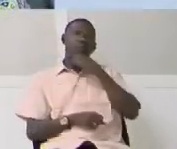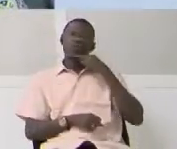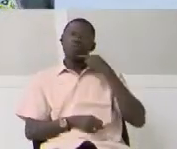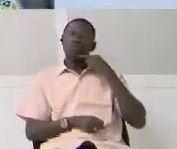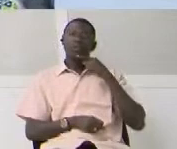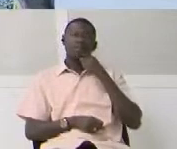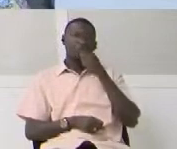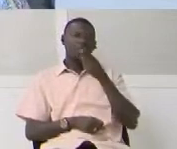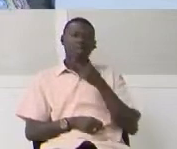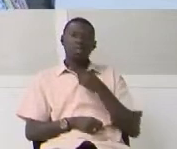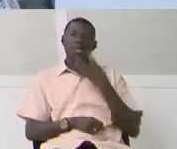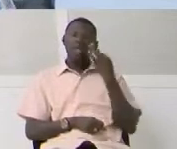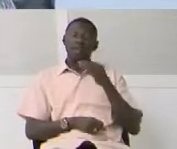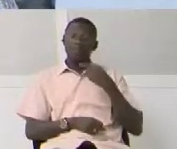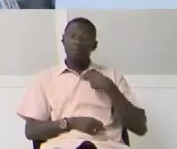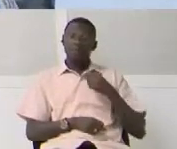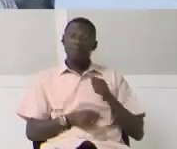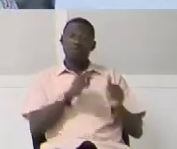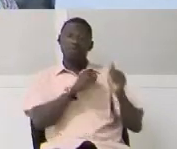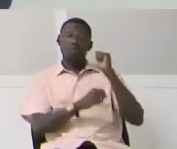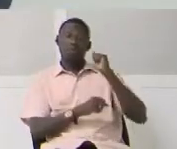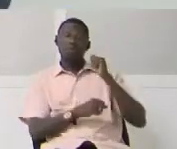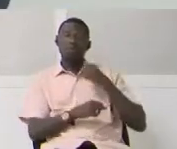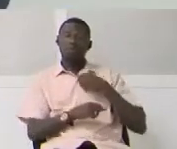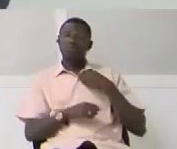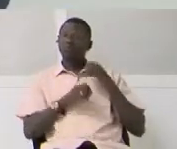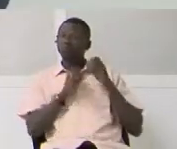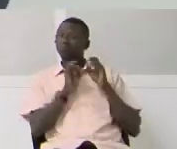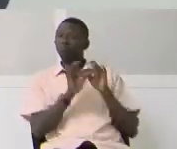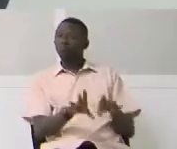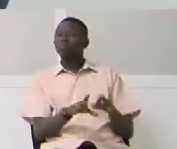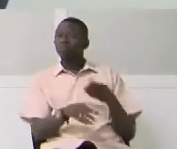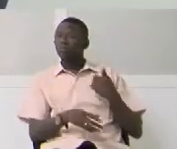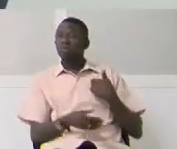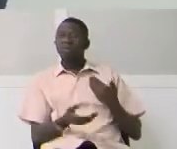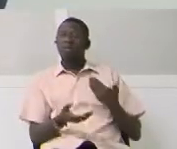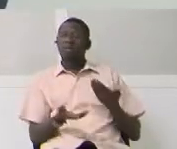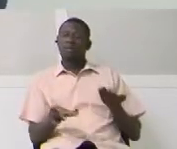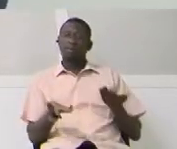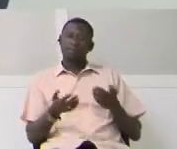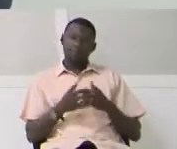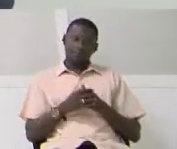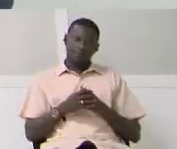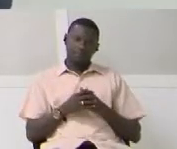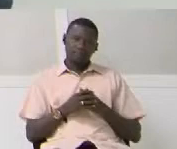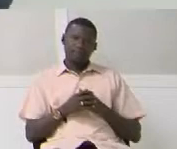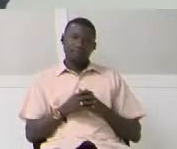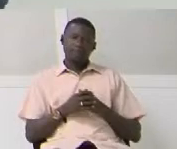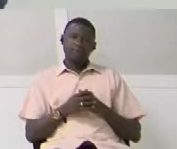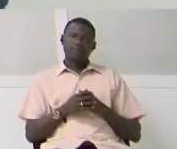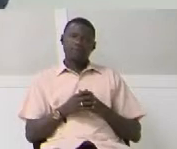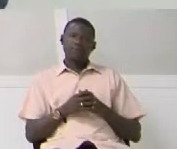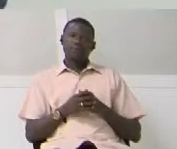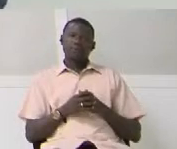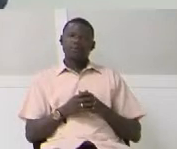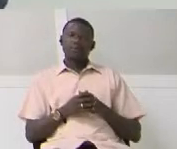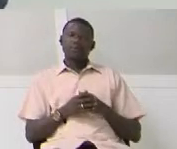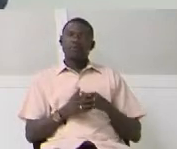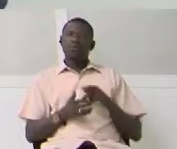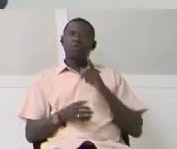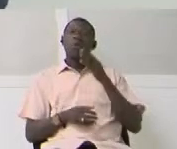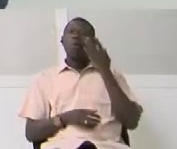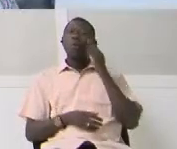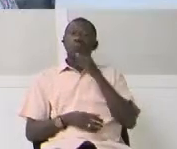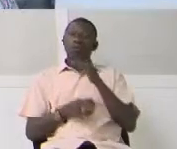to disown me if I did not come back home. But when you returned, did you have any encounter at all with the